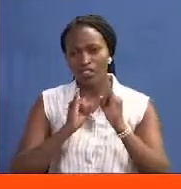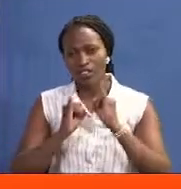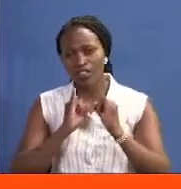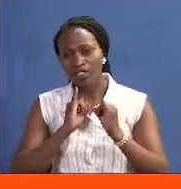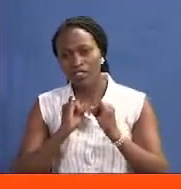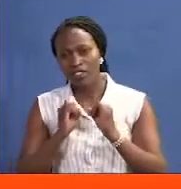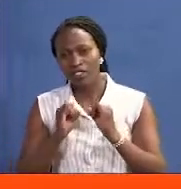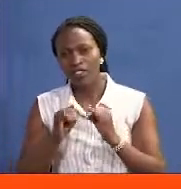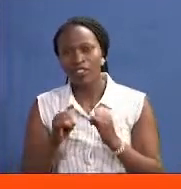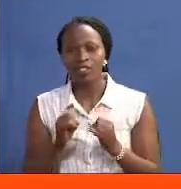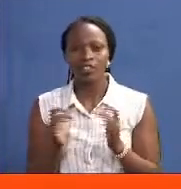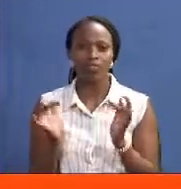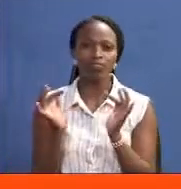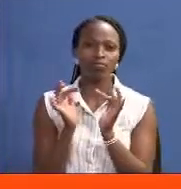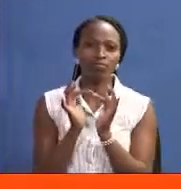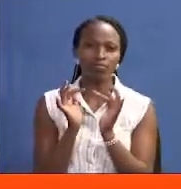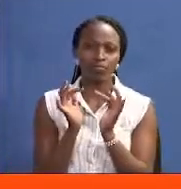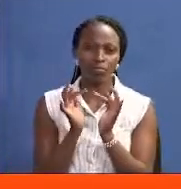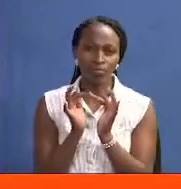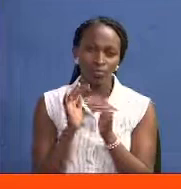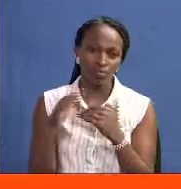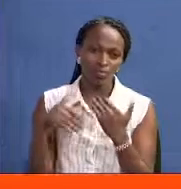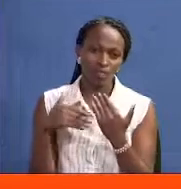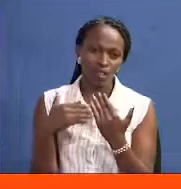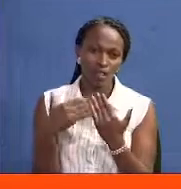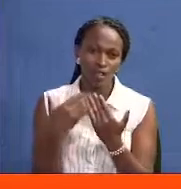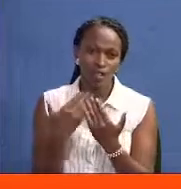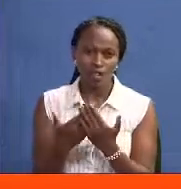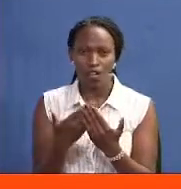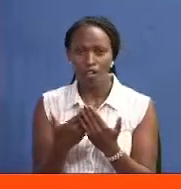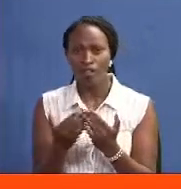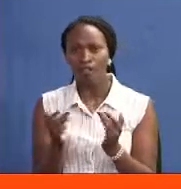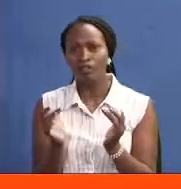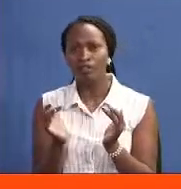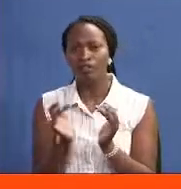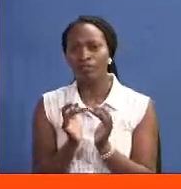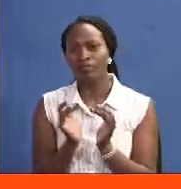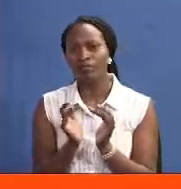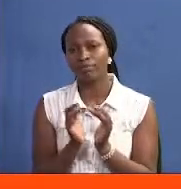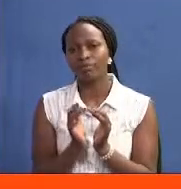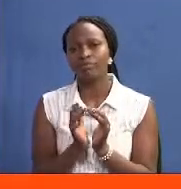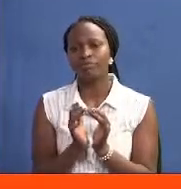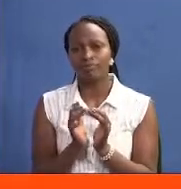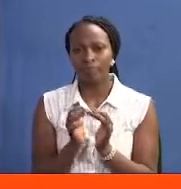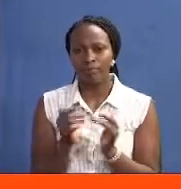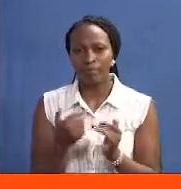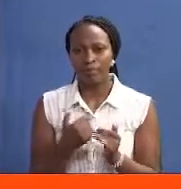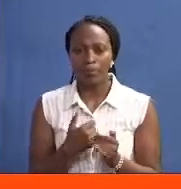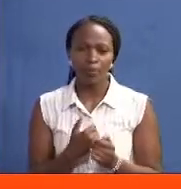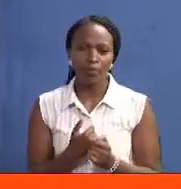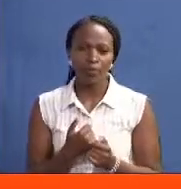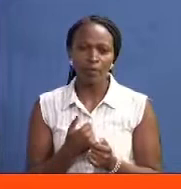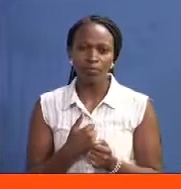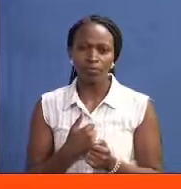content on the social media platforms and all other channels. Now, to talk on this matter, another discuss on it more, I'm